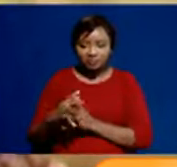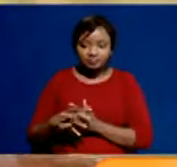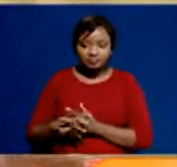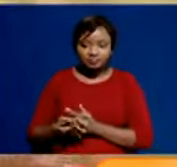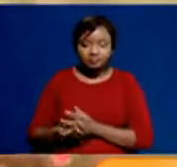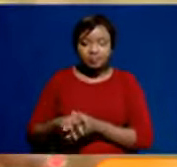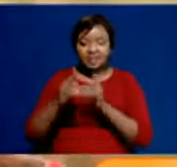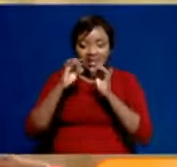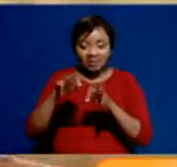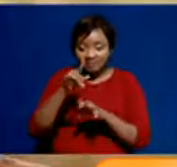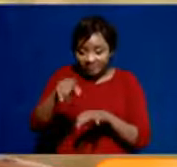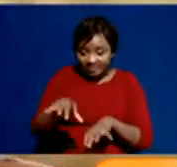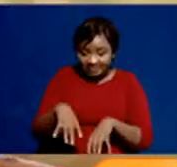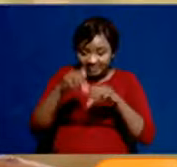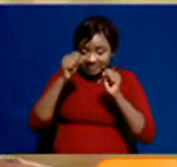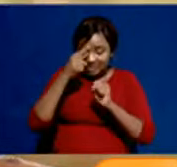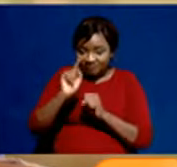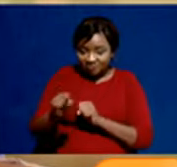had a tax case